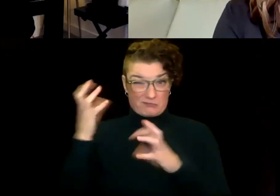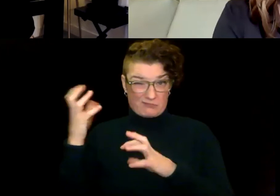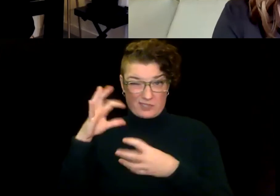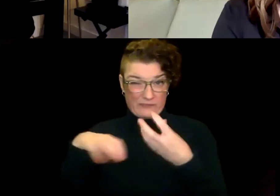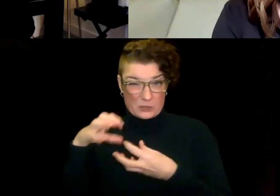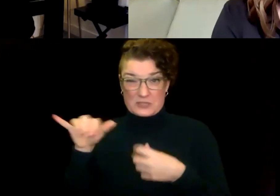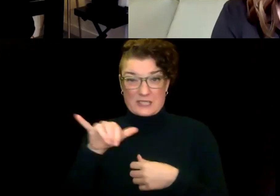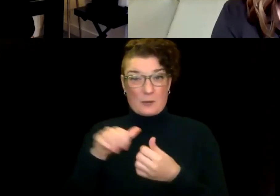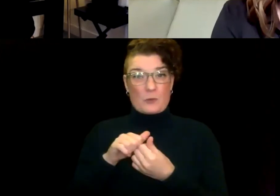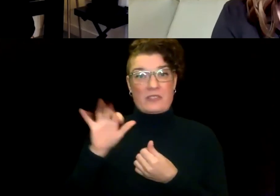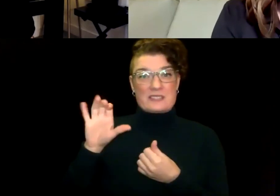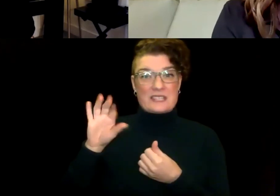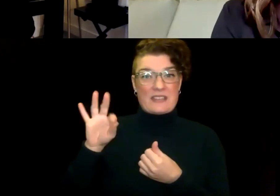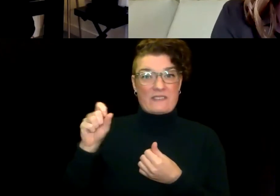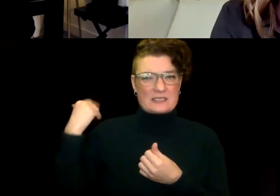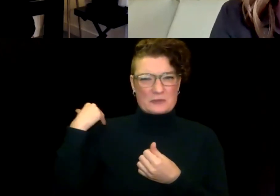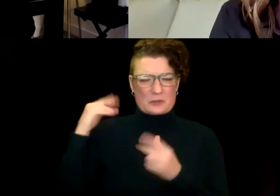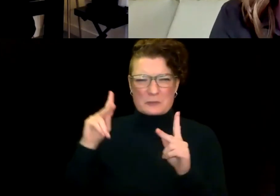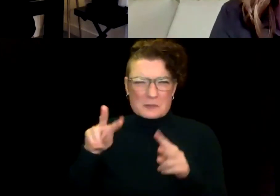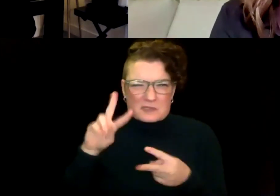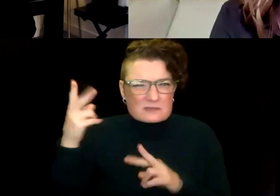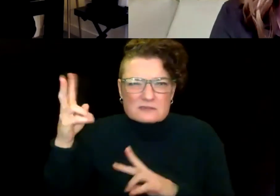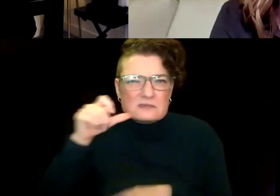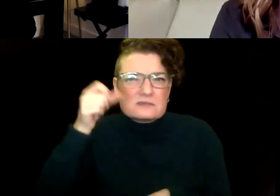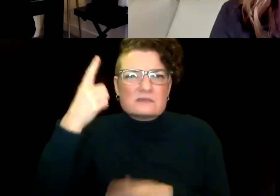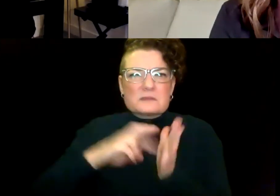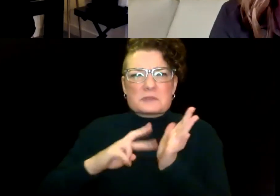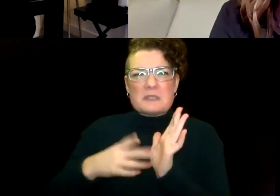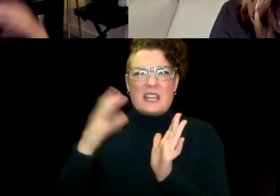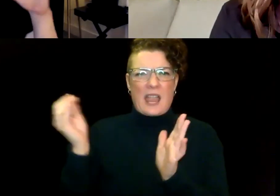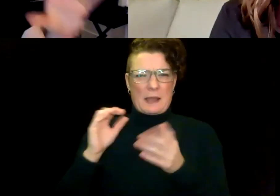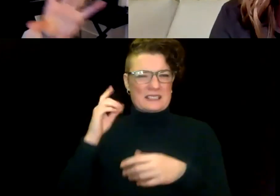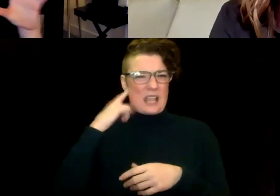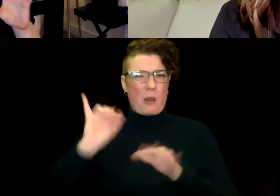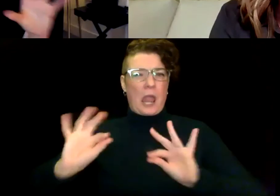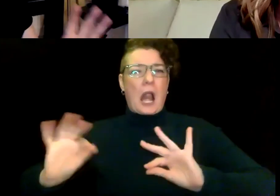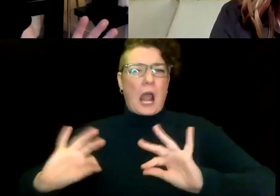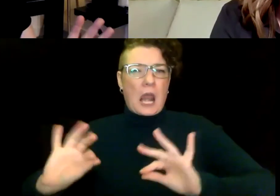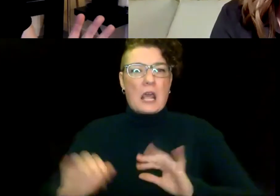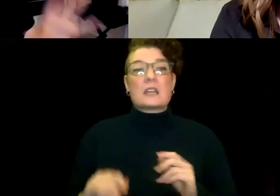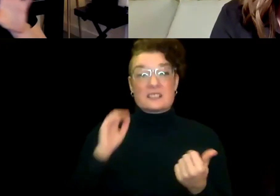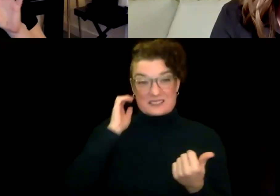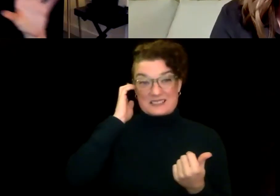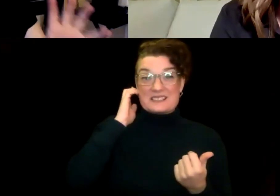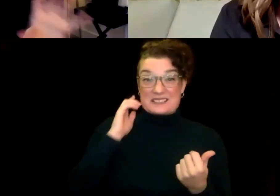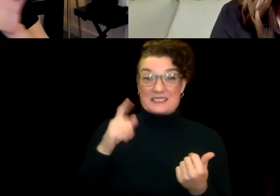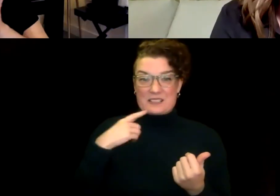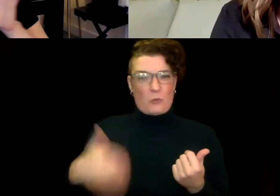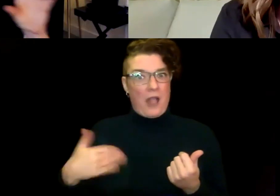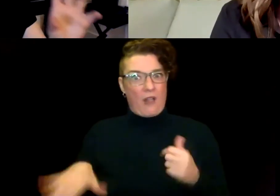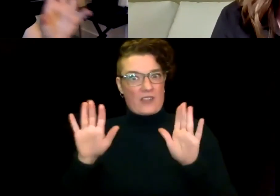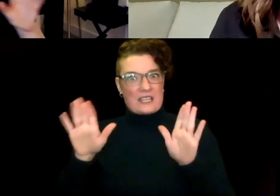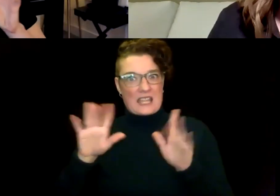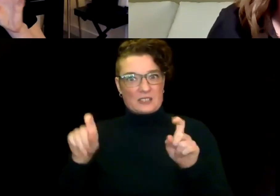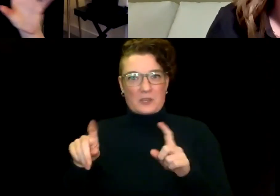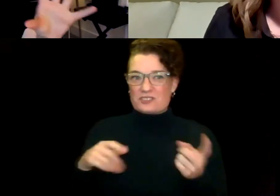did? Those are the questions. These are fantastic questions. Really great. But it's a lot of obviously people with ME here who are trying to sort of